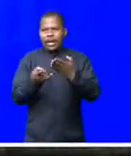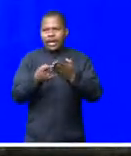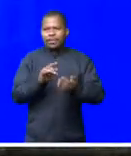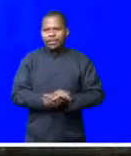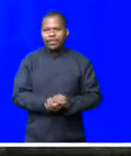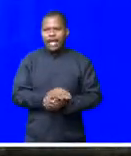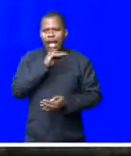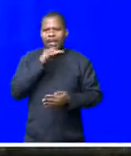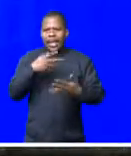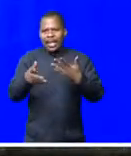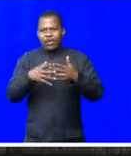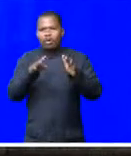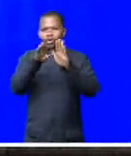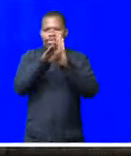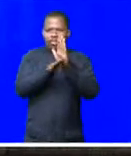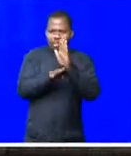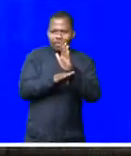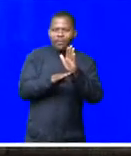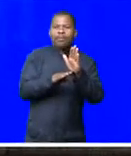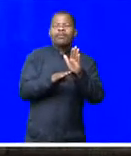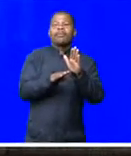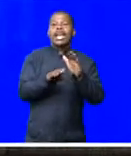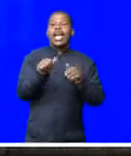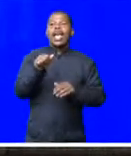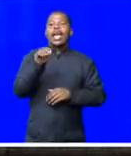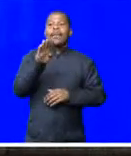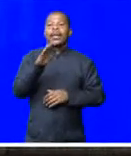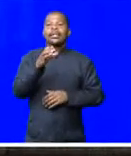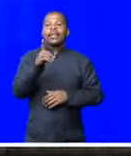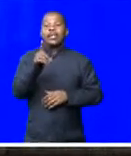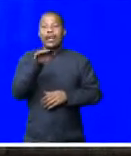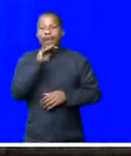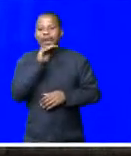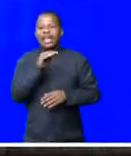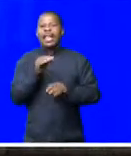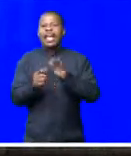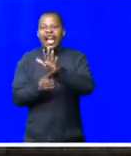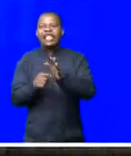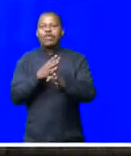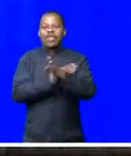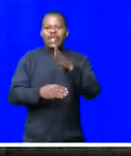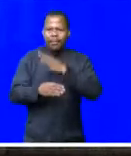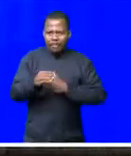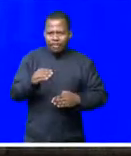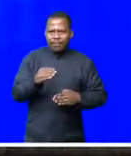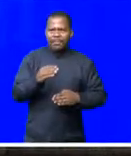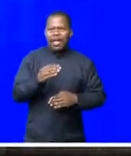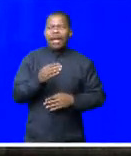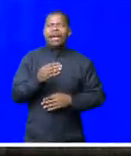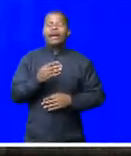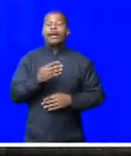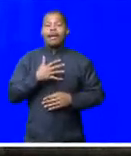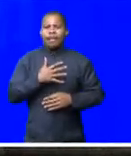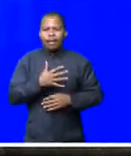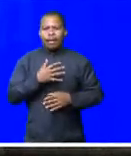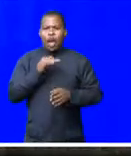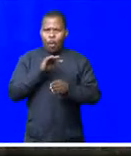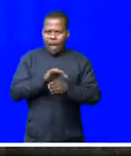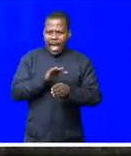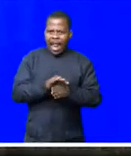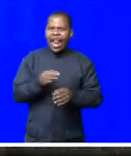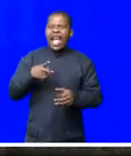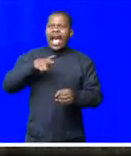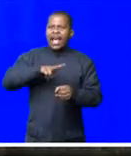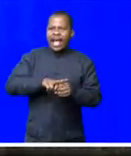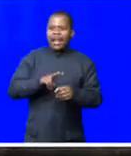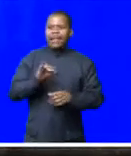which is airway, breathing, circulation, disability and exposure. And it makes sure that you diagnose